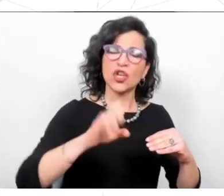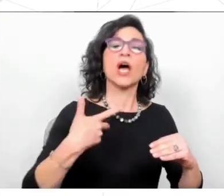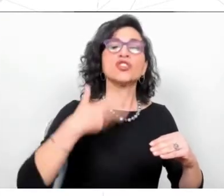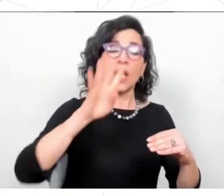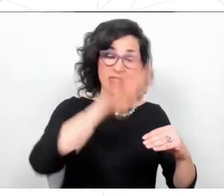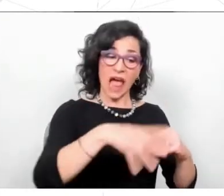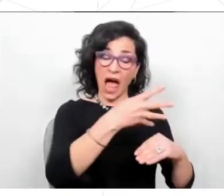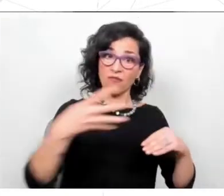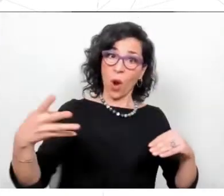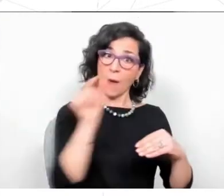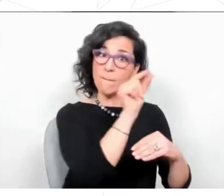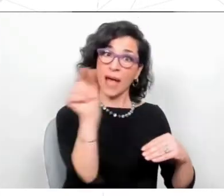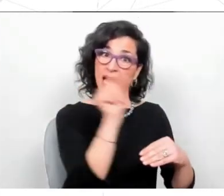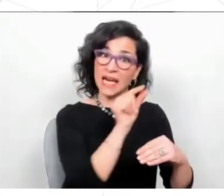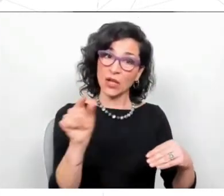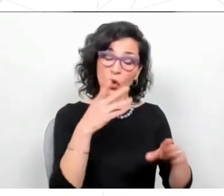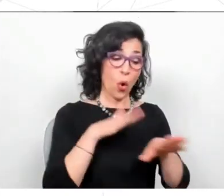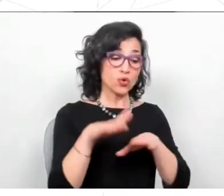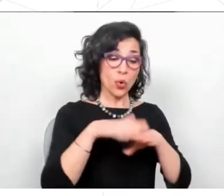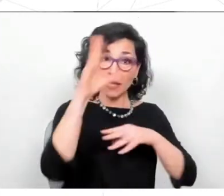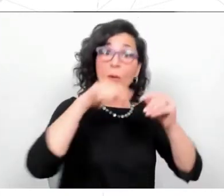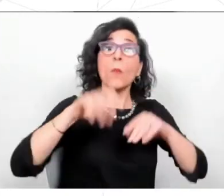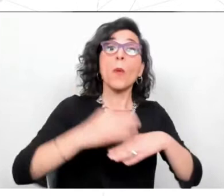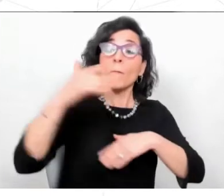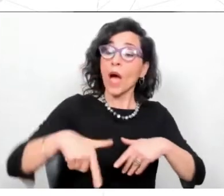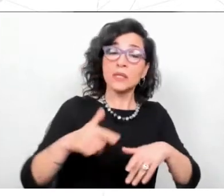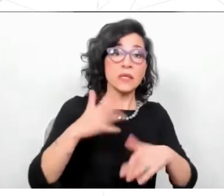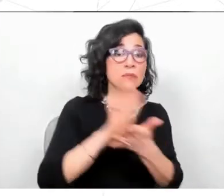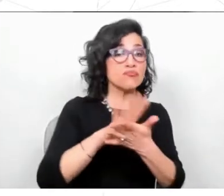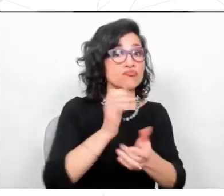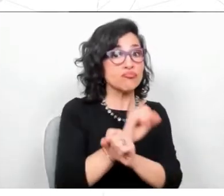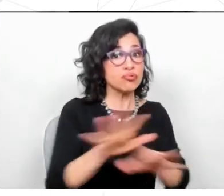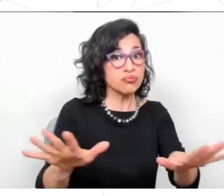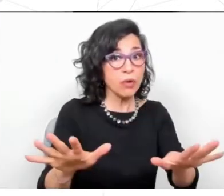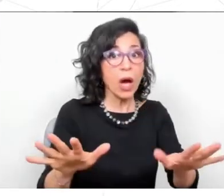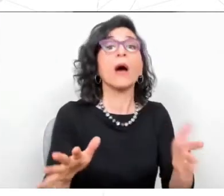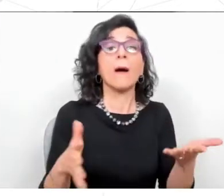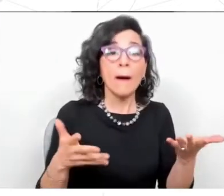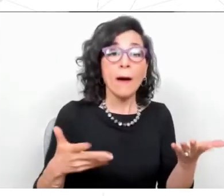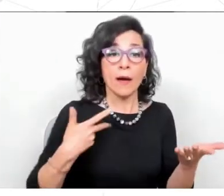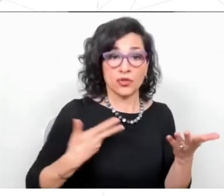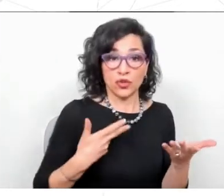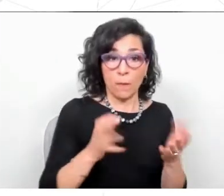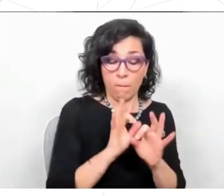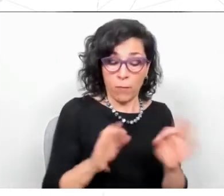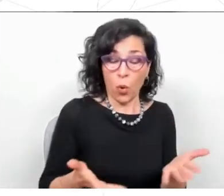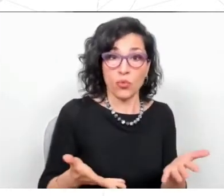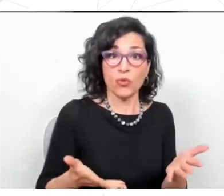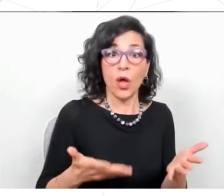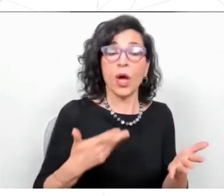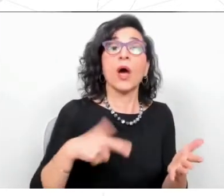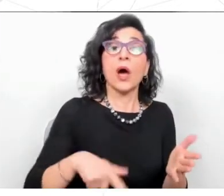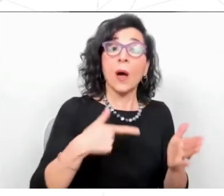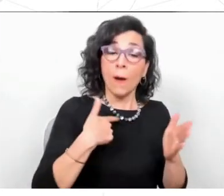periodic table of learning tools that came out just this morning that lists all of the wonderful cascades of things that